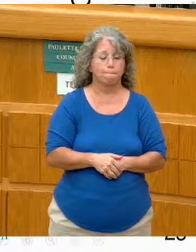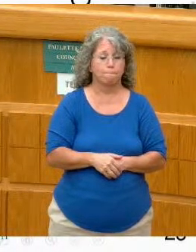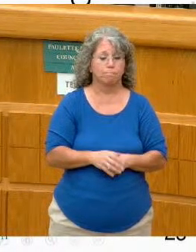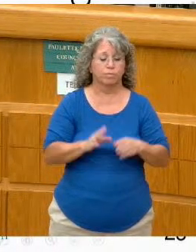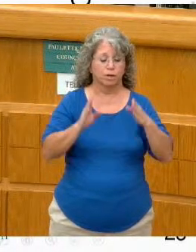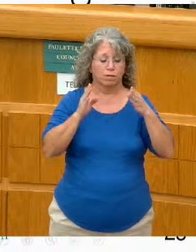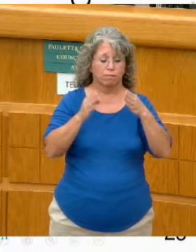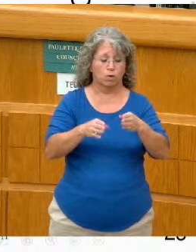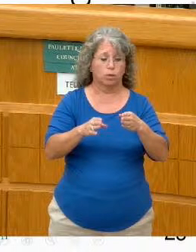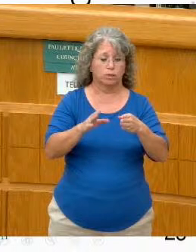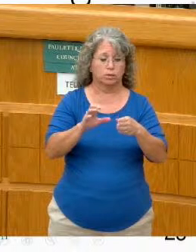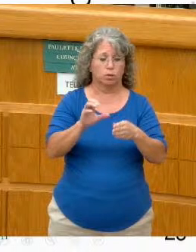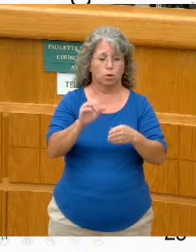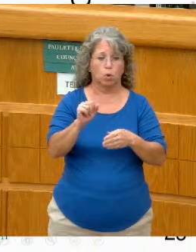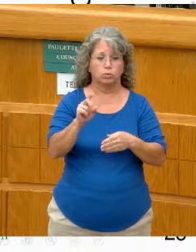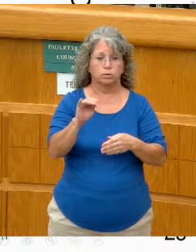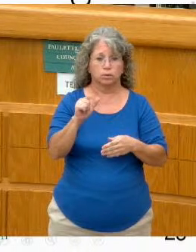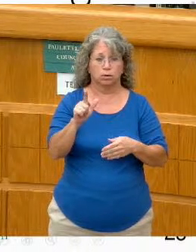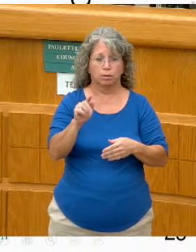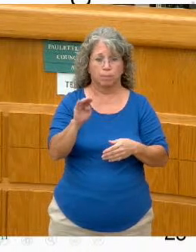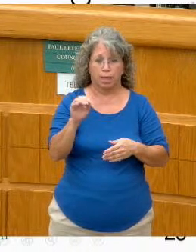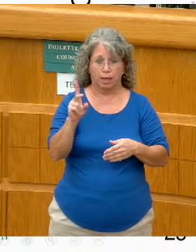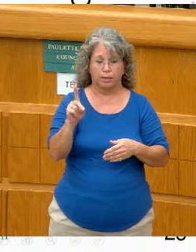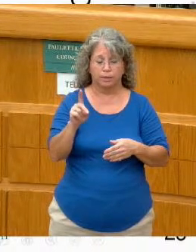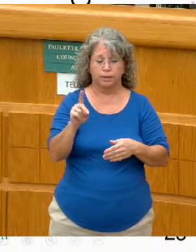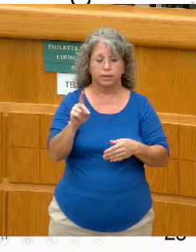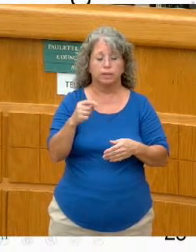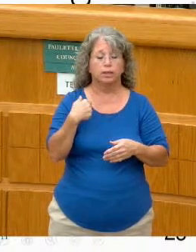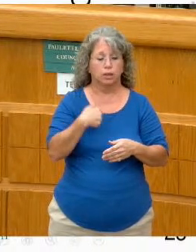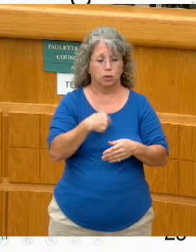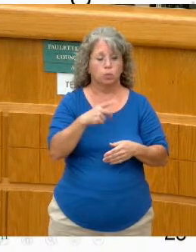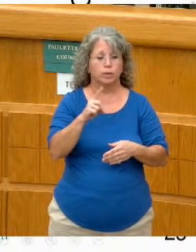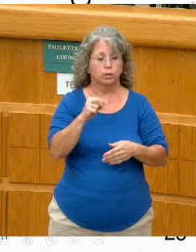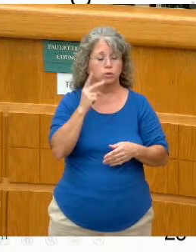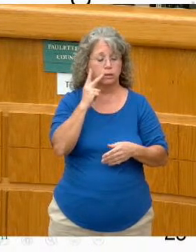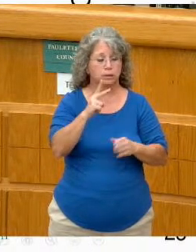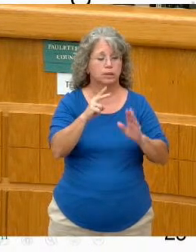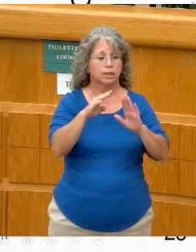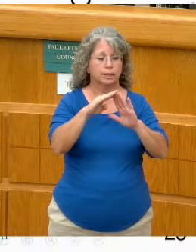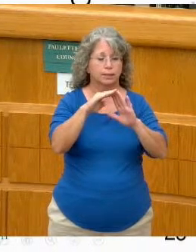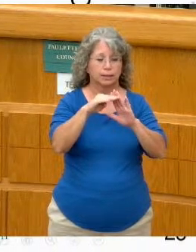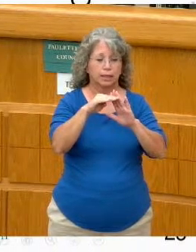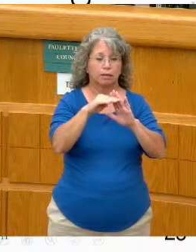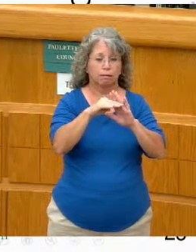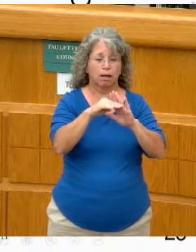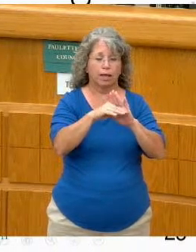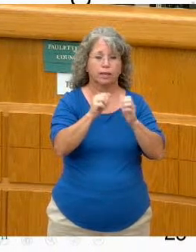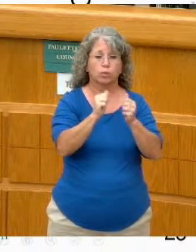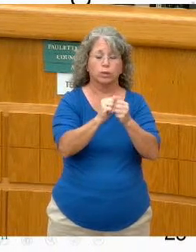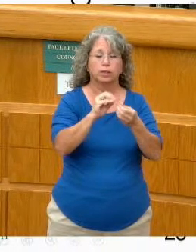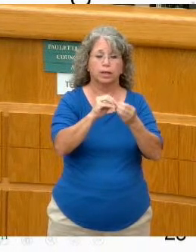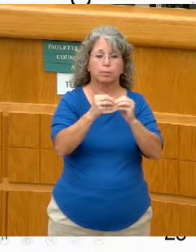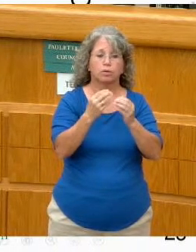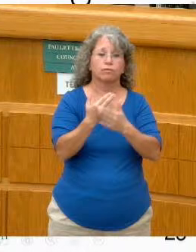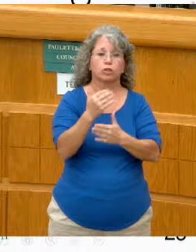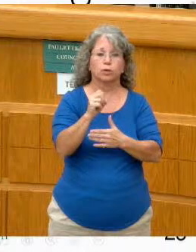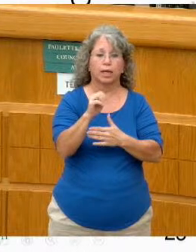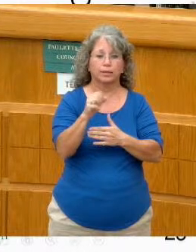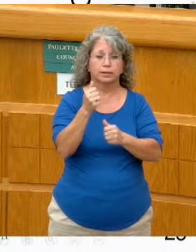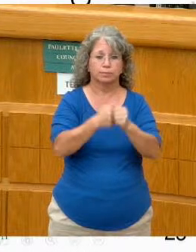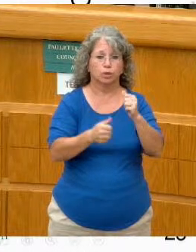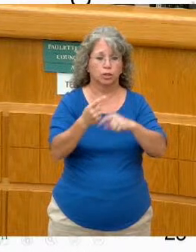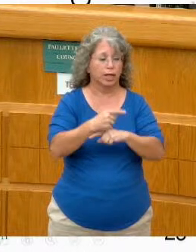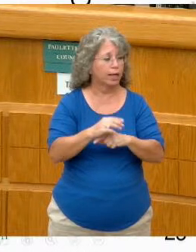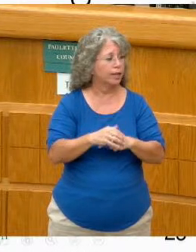what we see across the board are mainly declines in new cases per day. This is a good time to talk about the vertical lines.